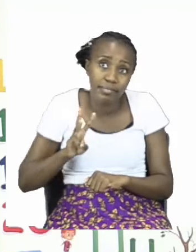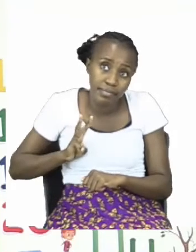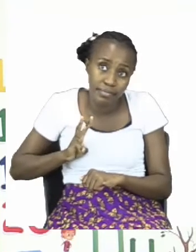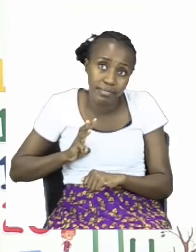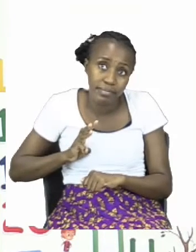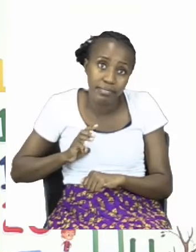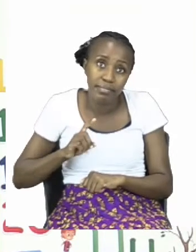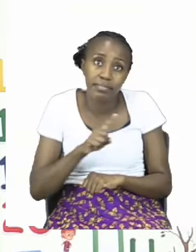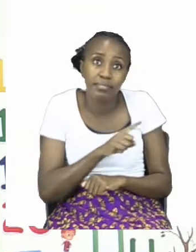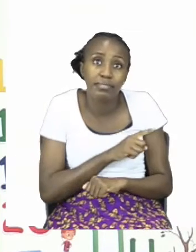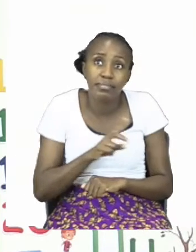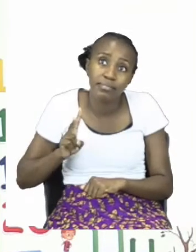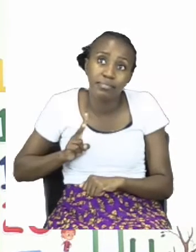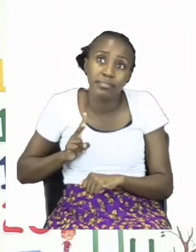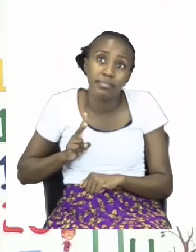13,